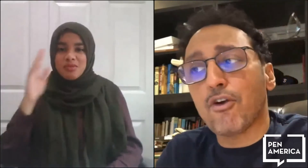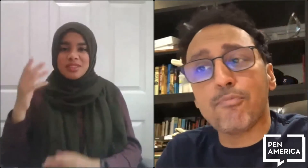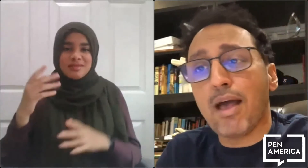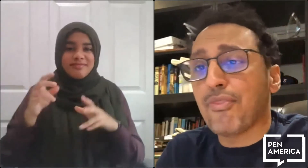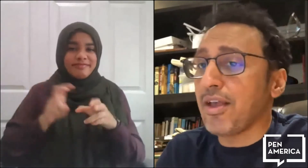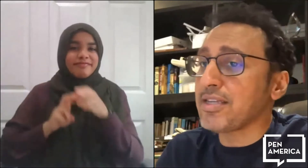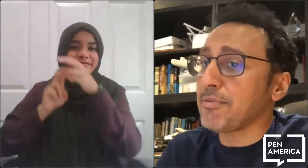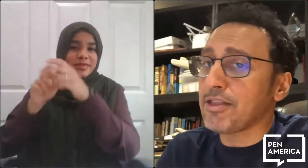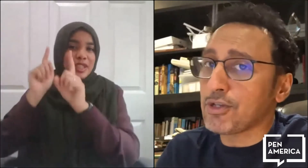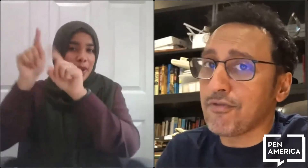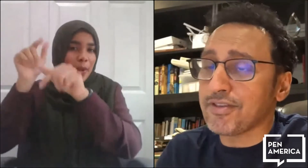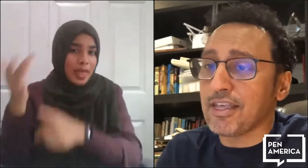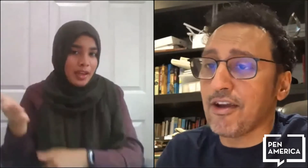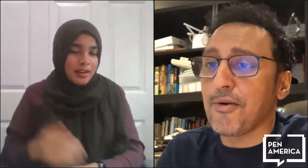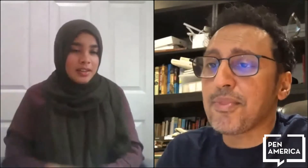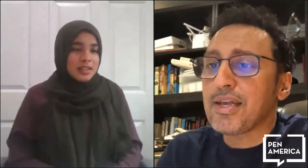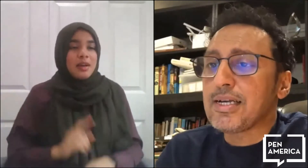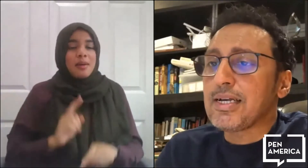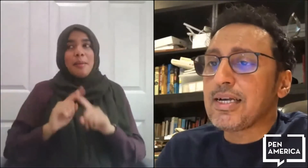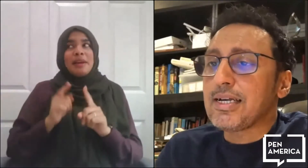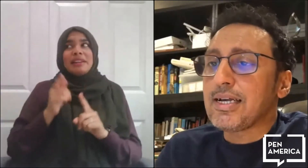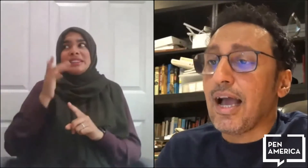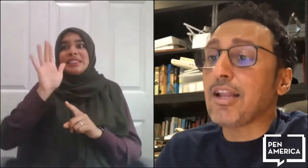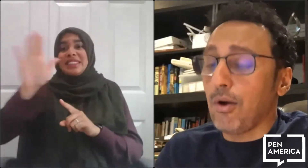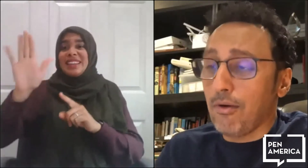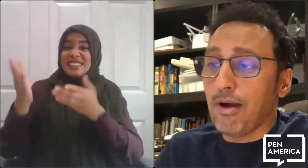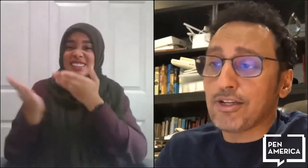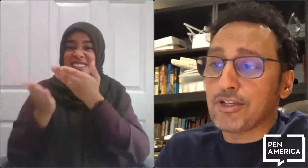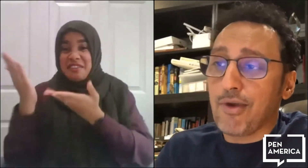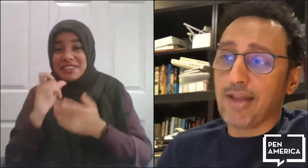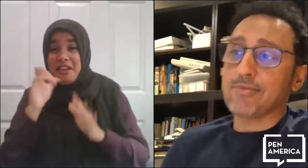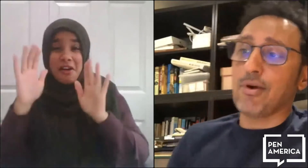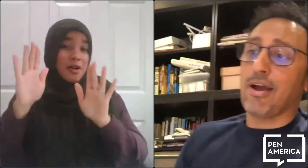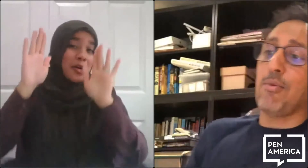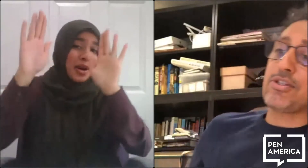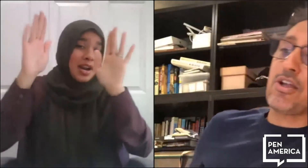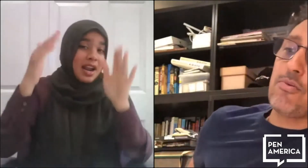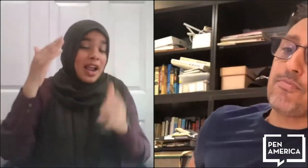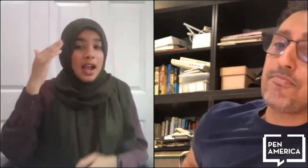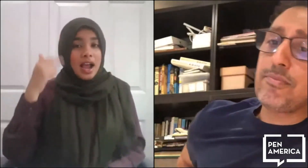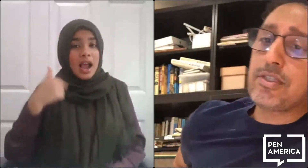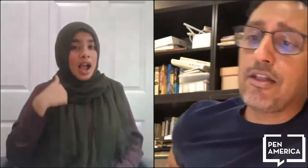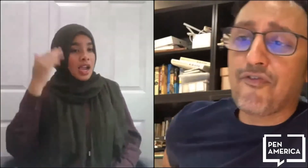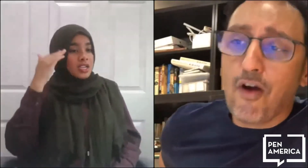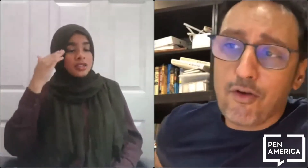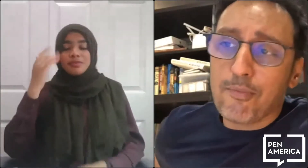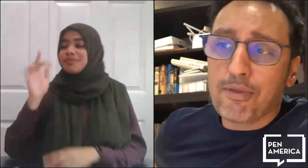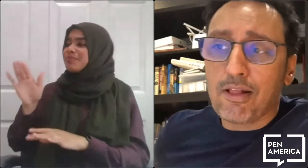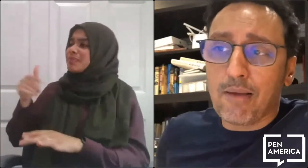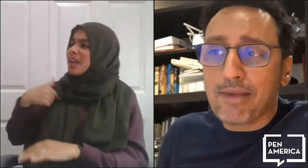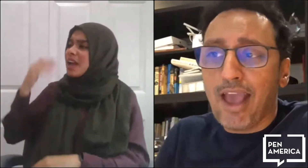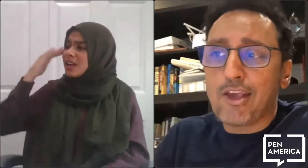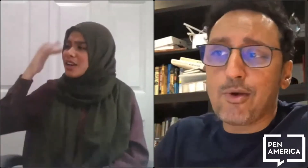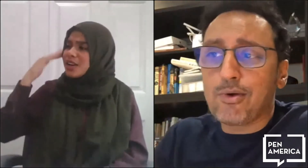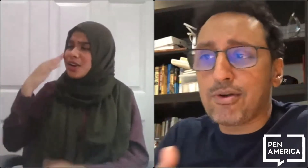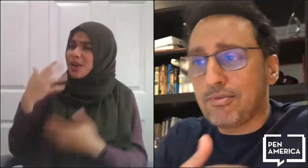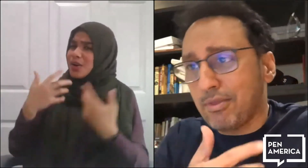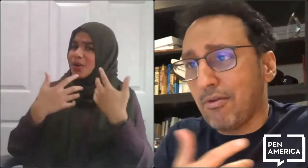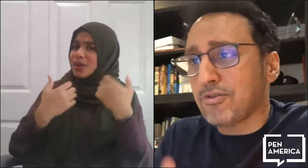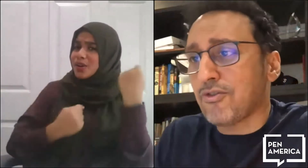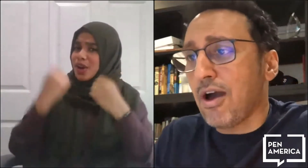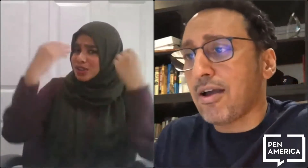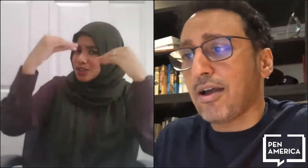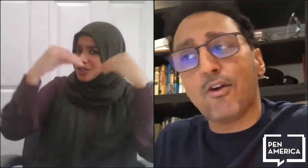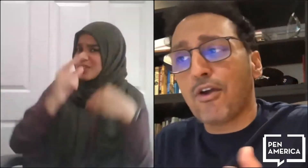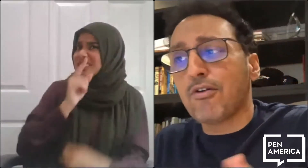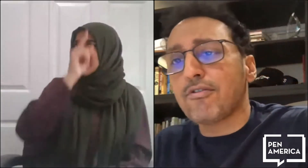only ever heard bad things about the service there. I know a garage in Scranton where I always go. It's a little farther, but they'll come get you with their